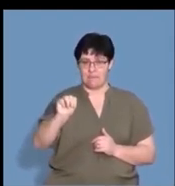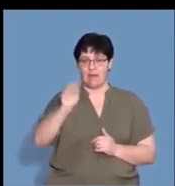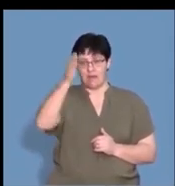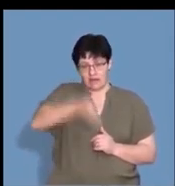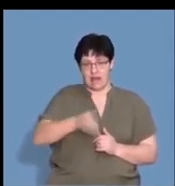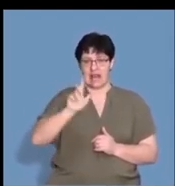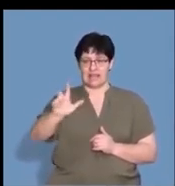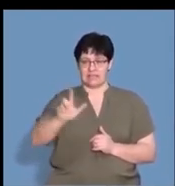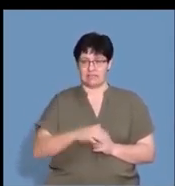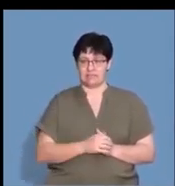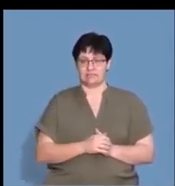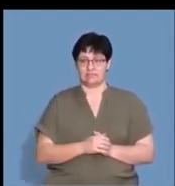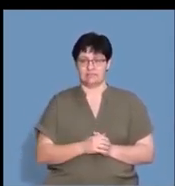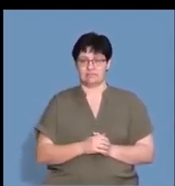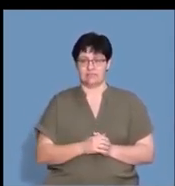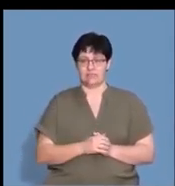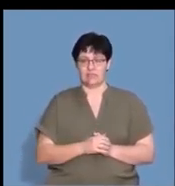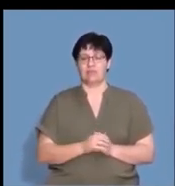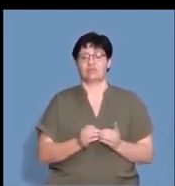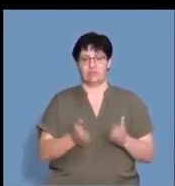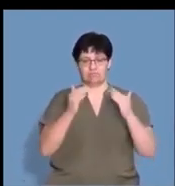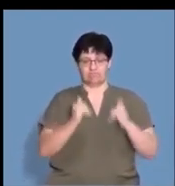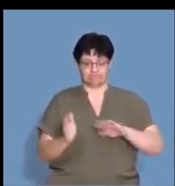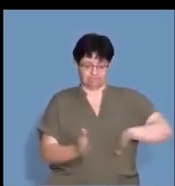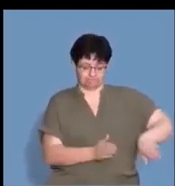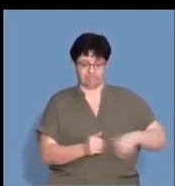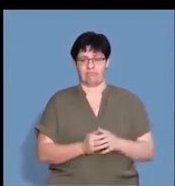per litre. Okay, let's move on to the next question.